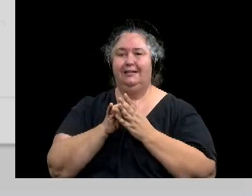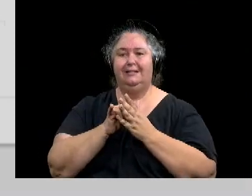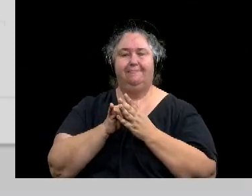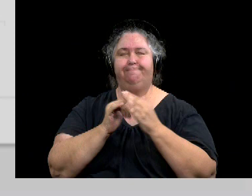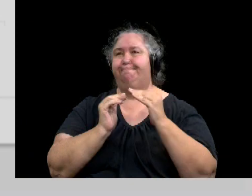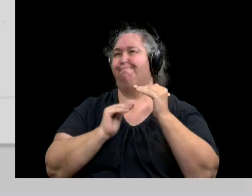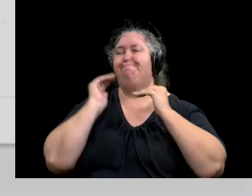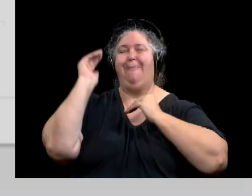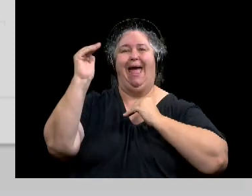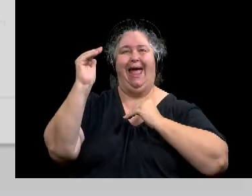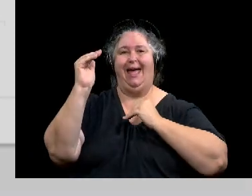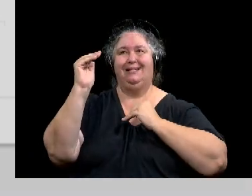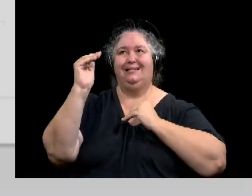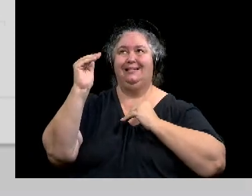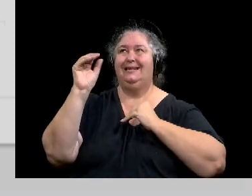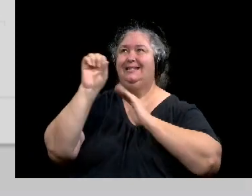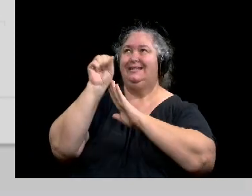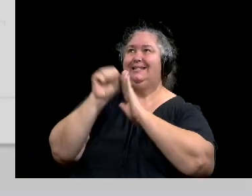of 12%.